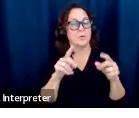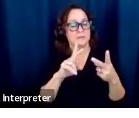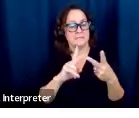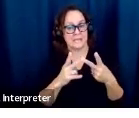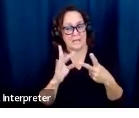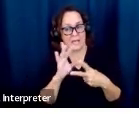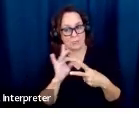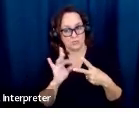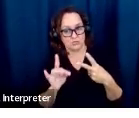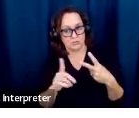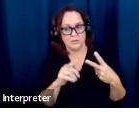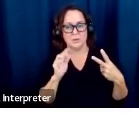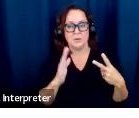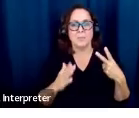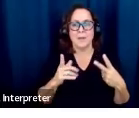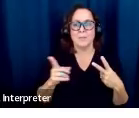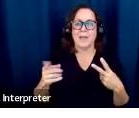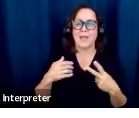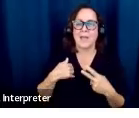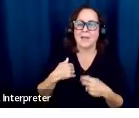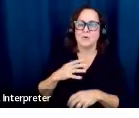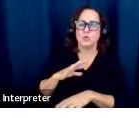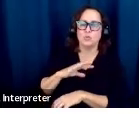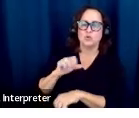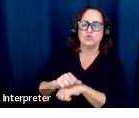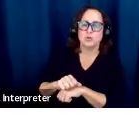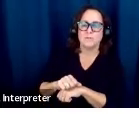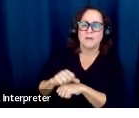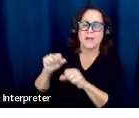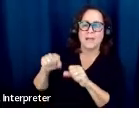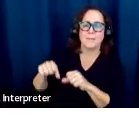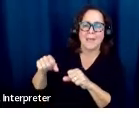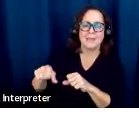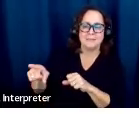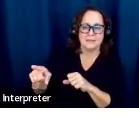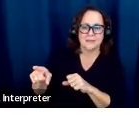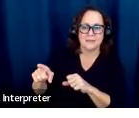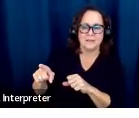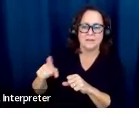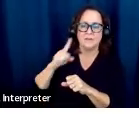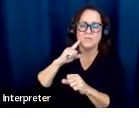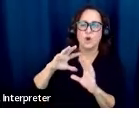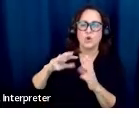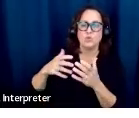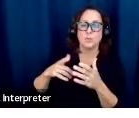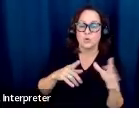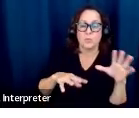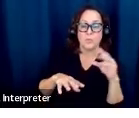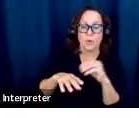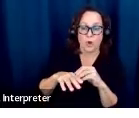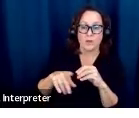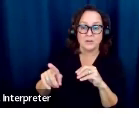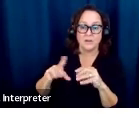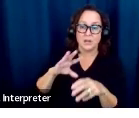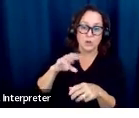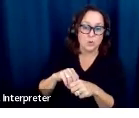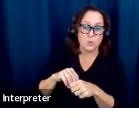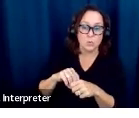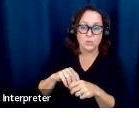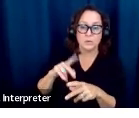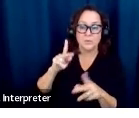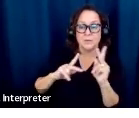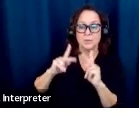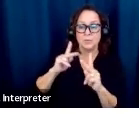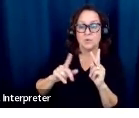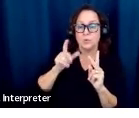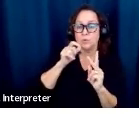is that there may be reserve capacity available on the IDD waiver for a group that you are a part of, and that includes